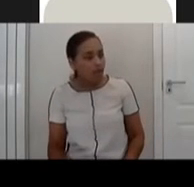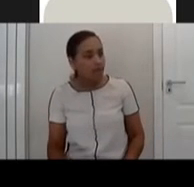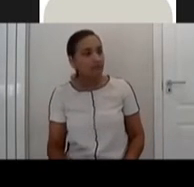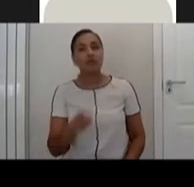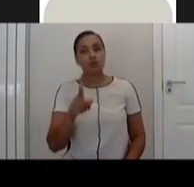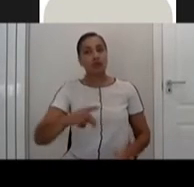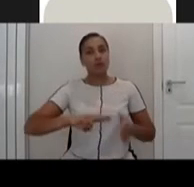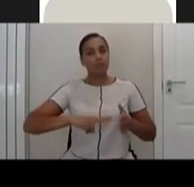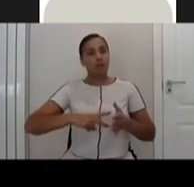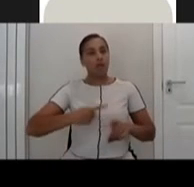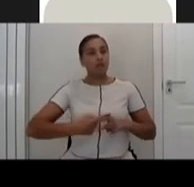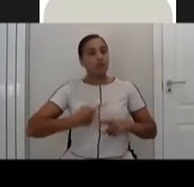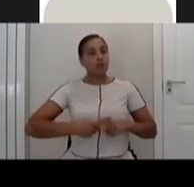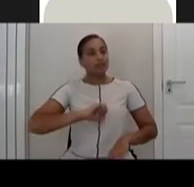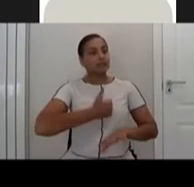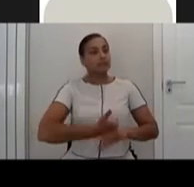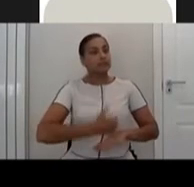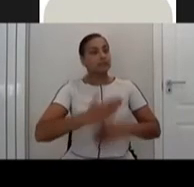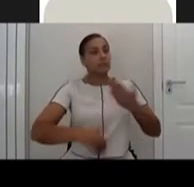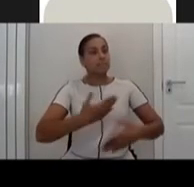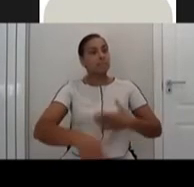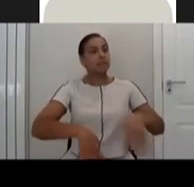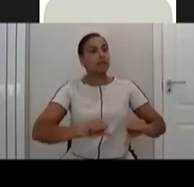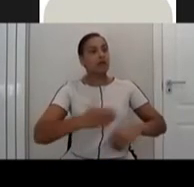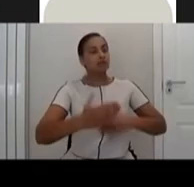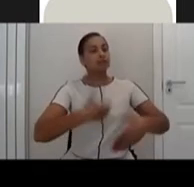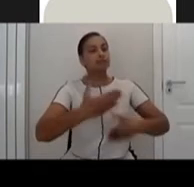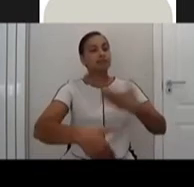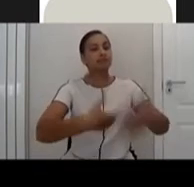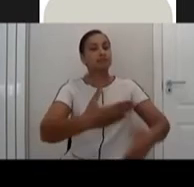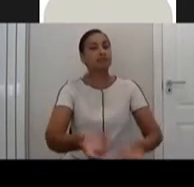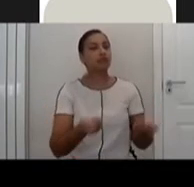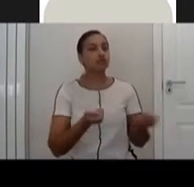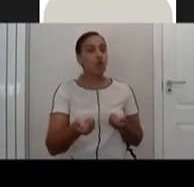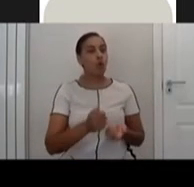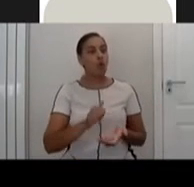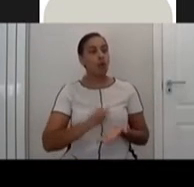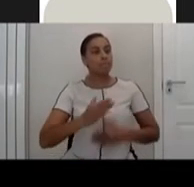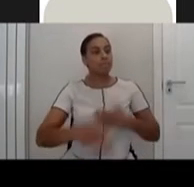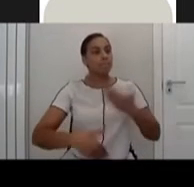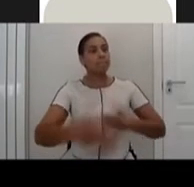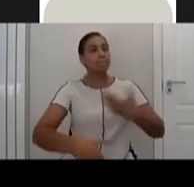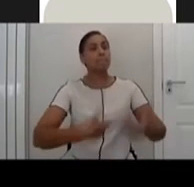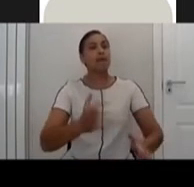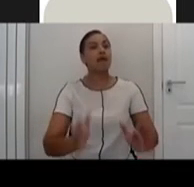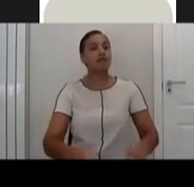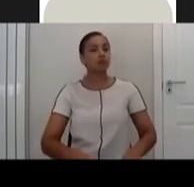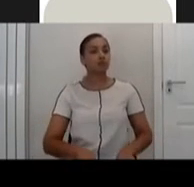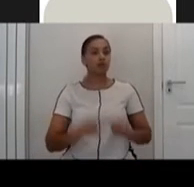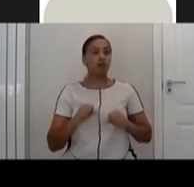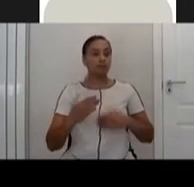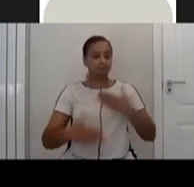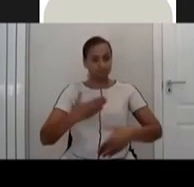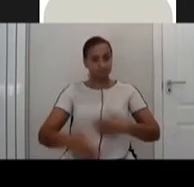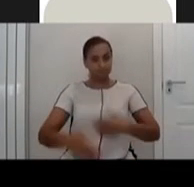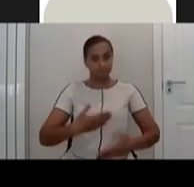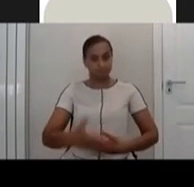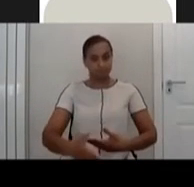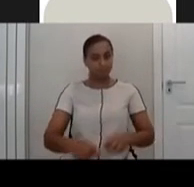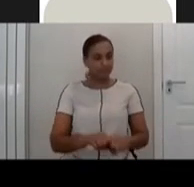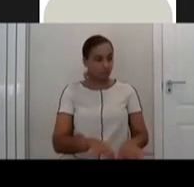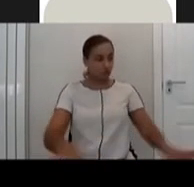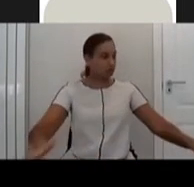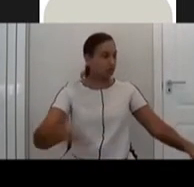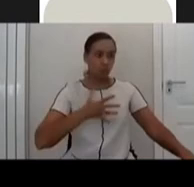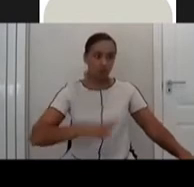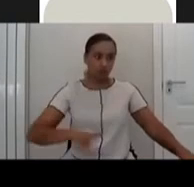the plan around, you know, controlling the outbreak, the kind of spread of